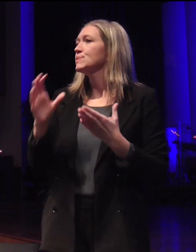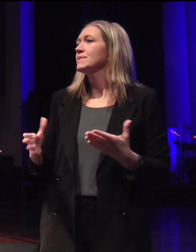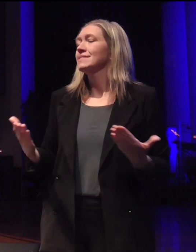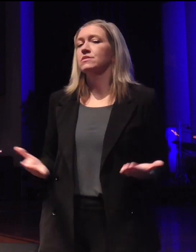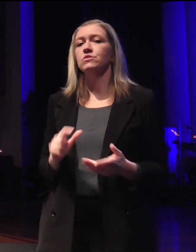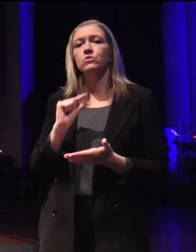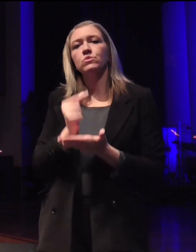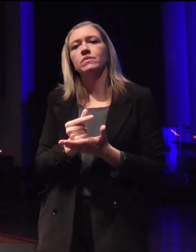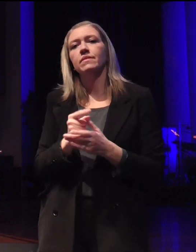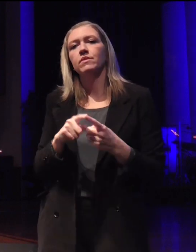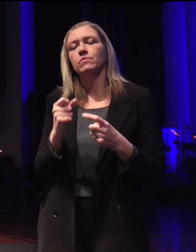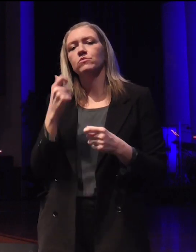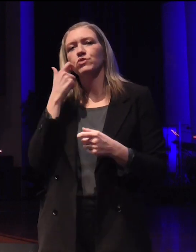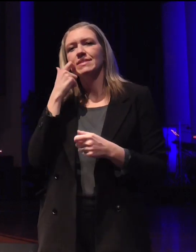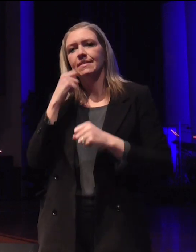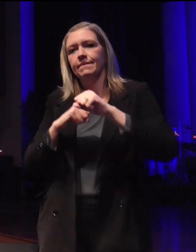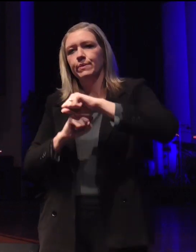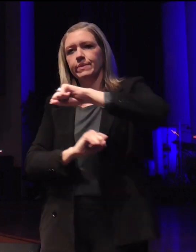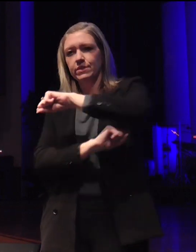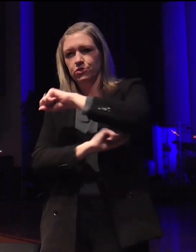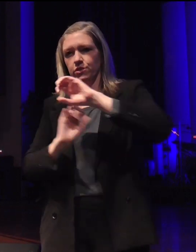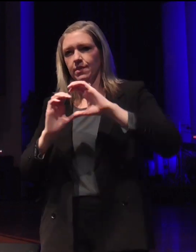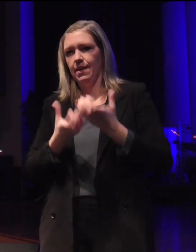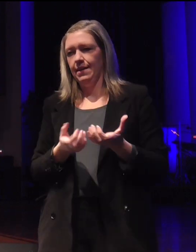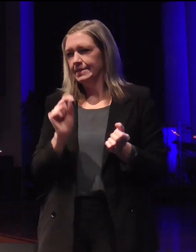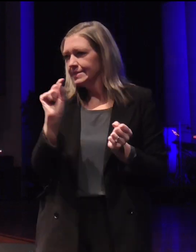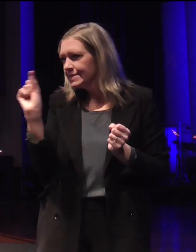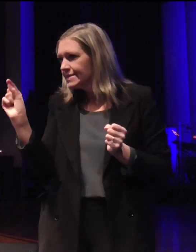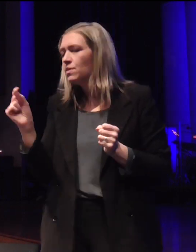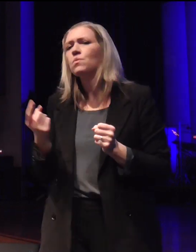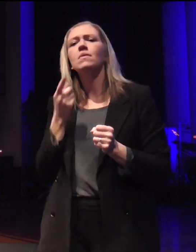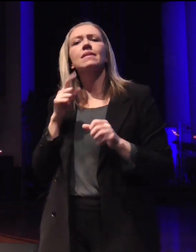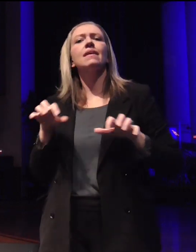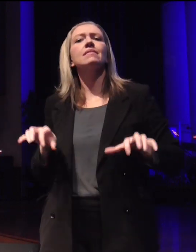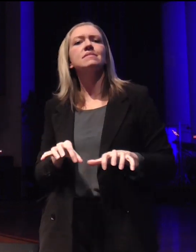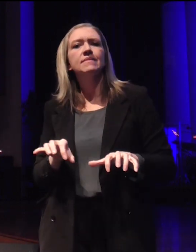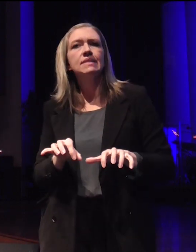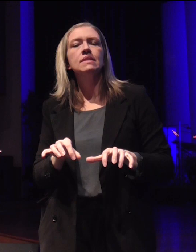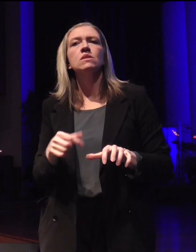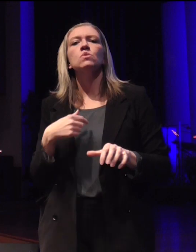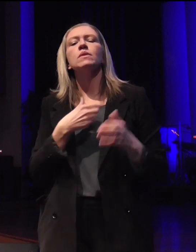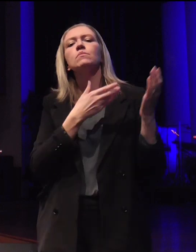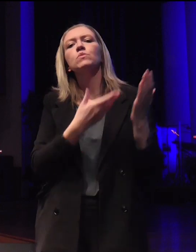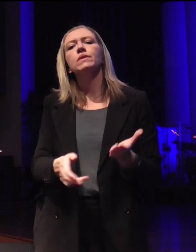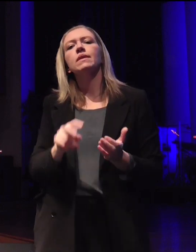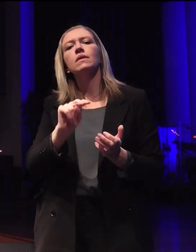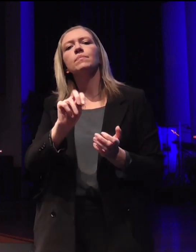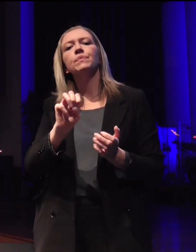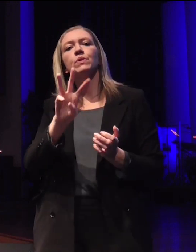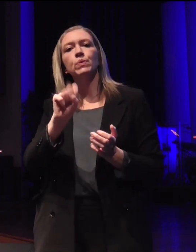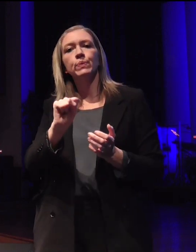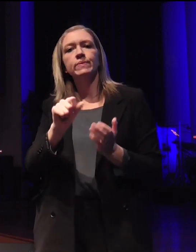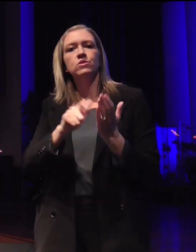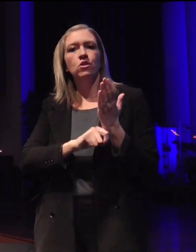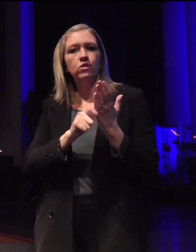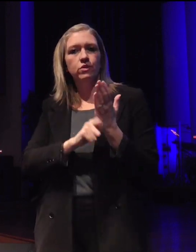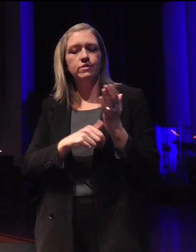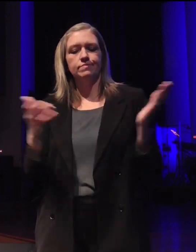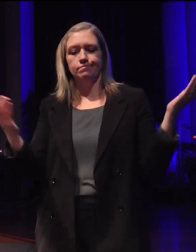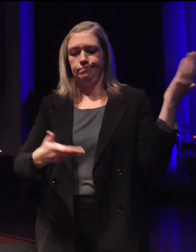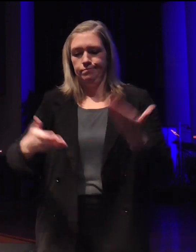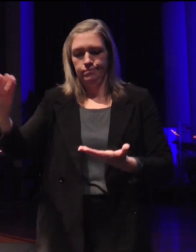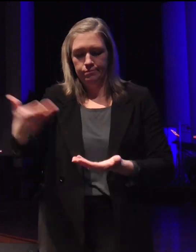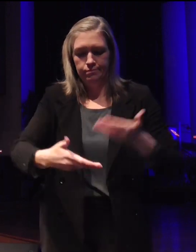our recent foundations class, and one of the activities we did is we brought news articles into the class and